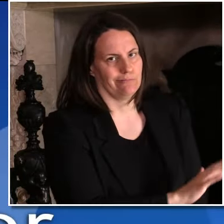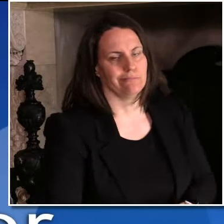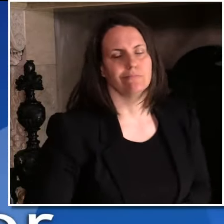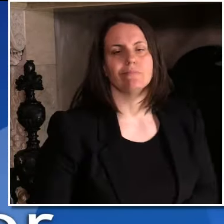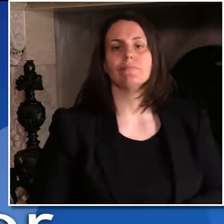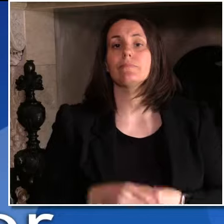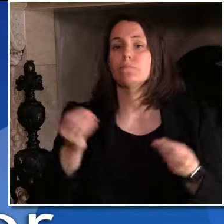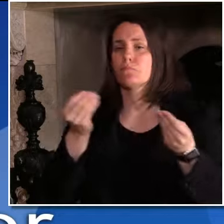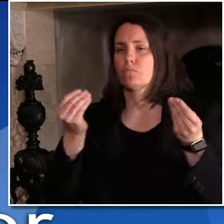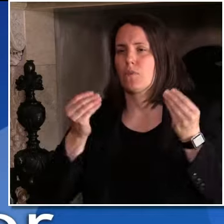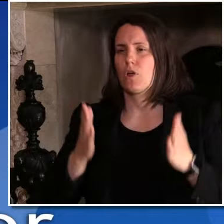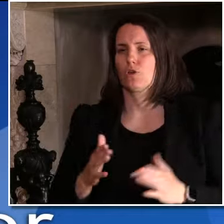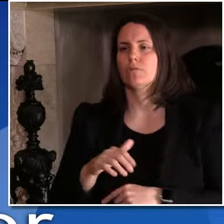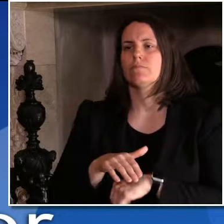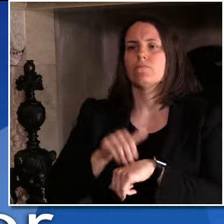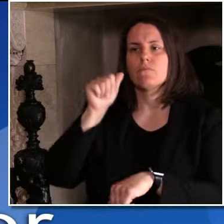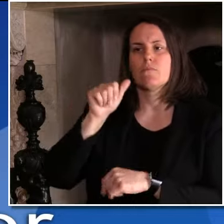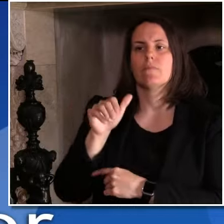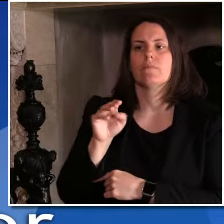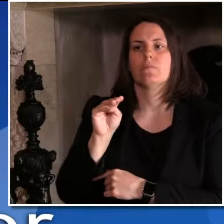Monique?